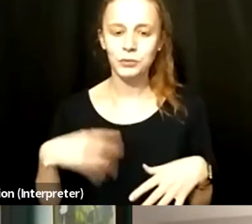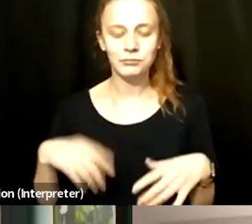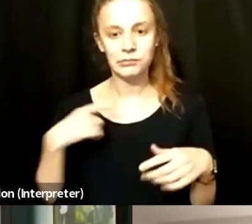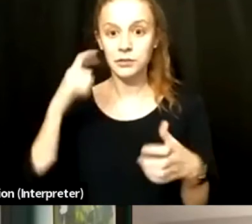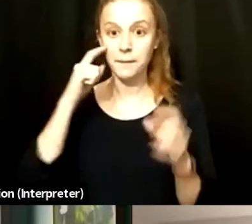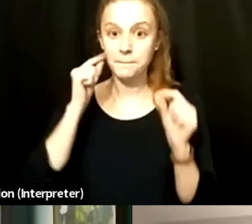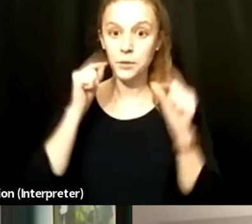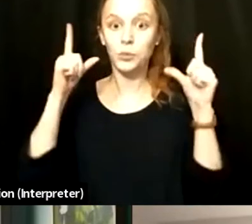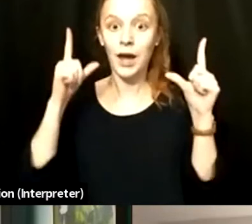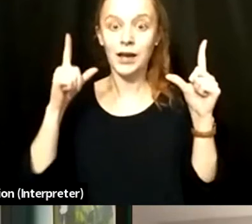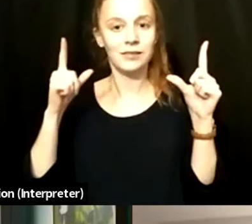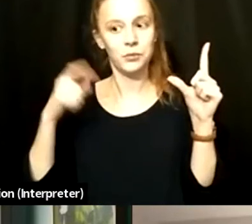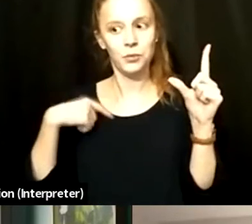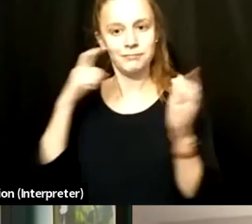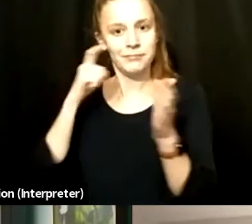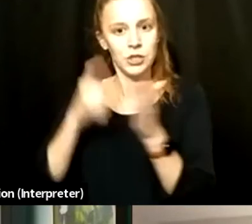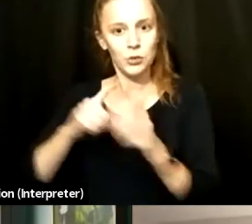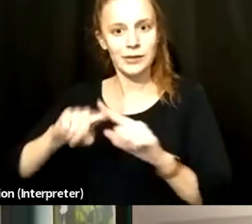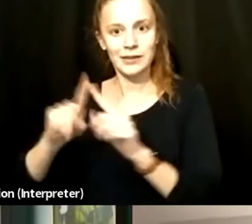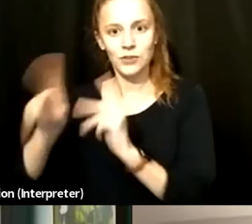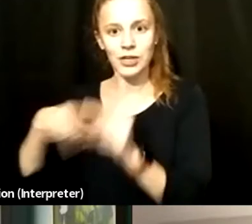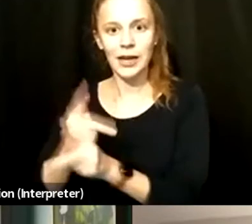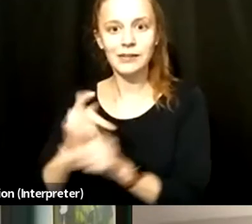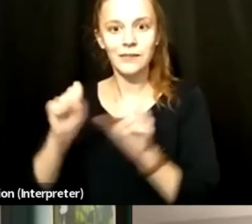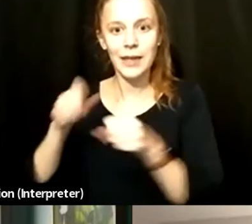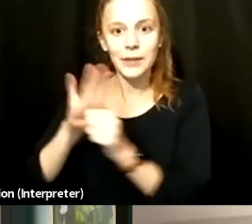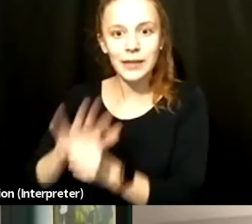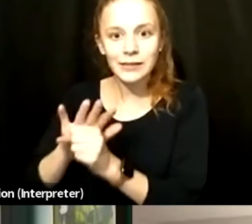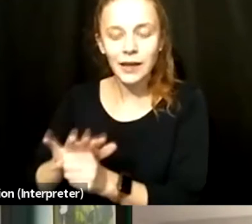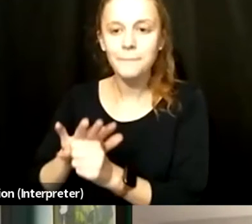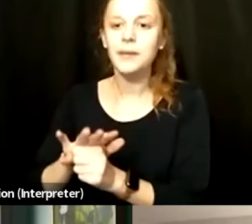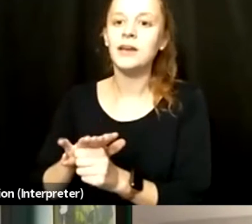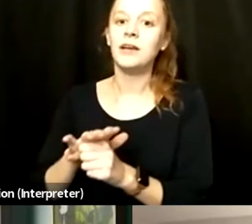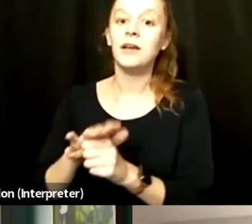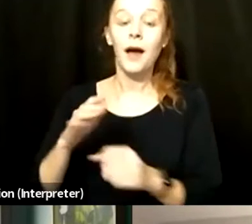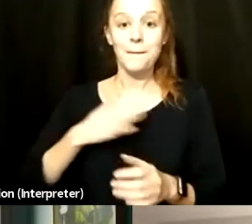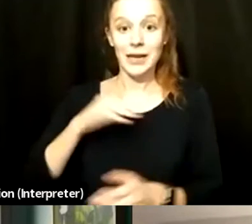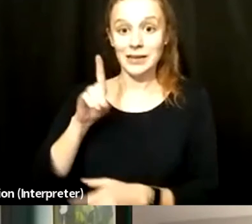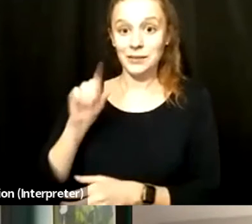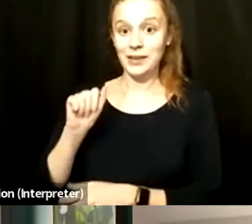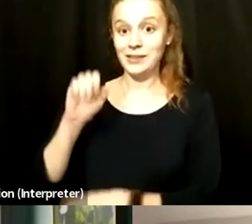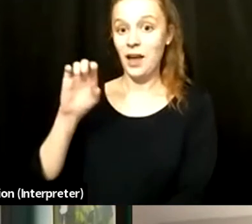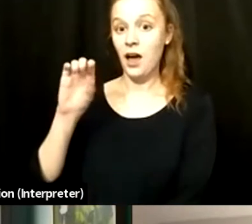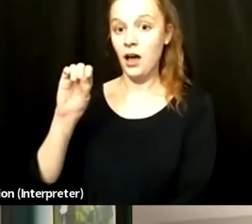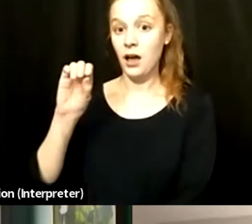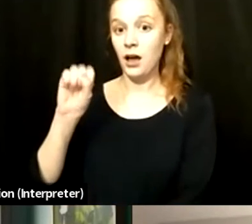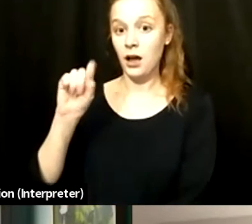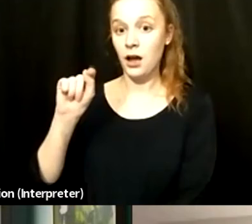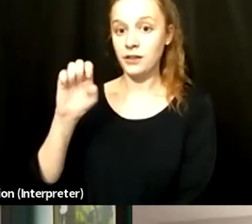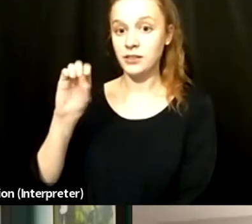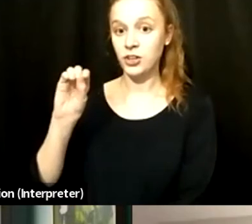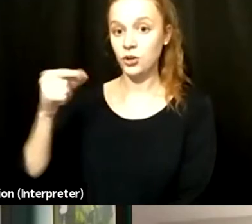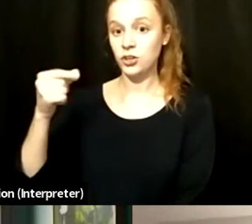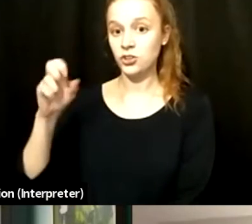hadn't expected. My particular disability is osteogenesis imperfecta, so my bones break easily. So there